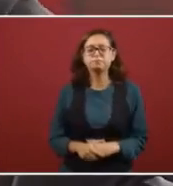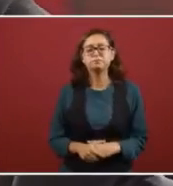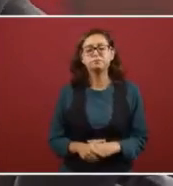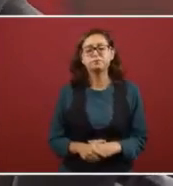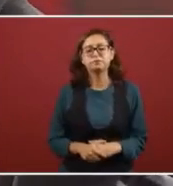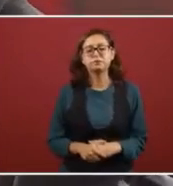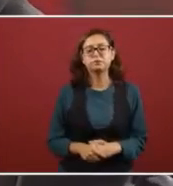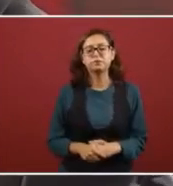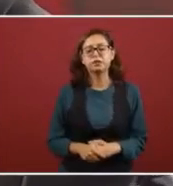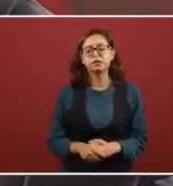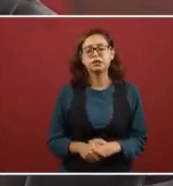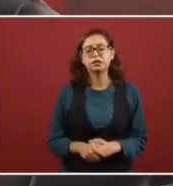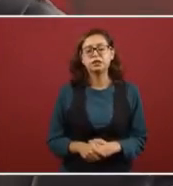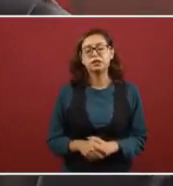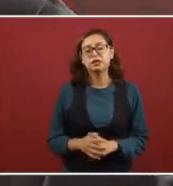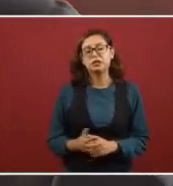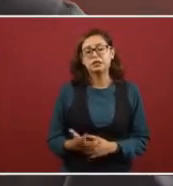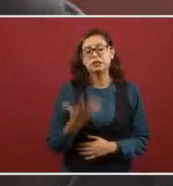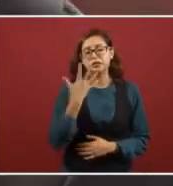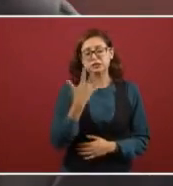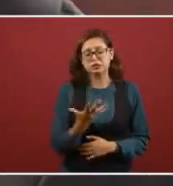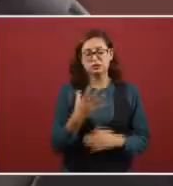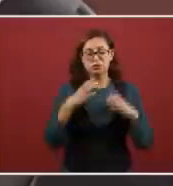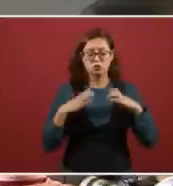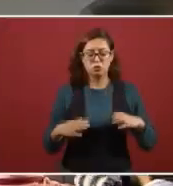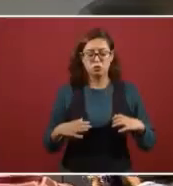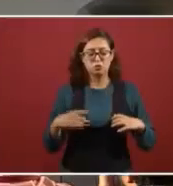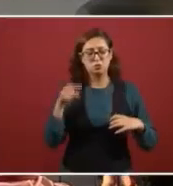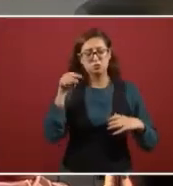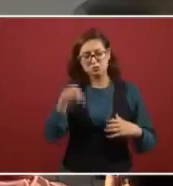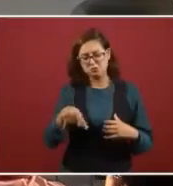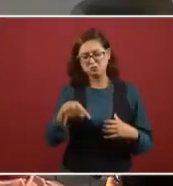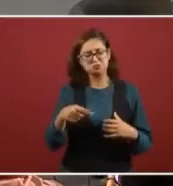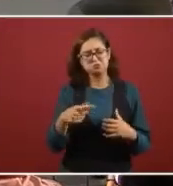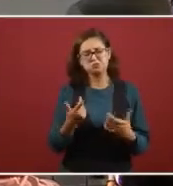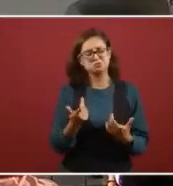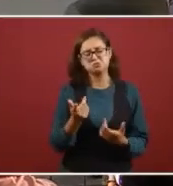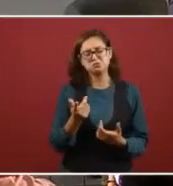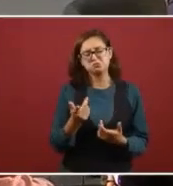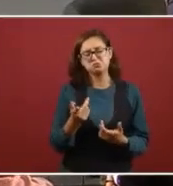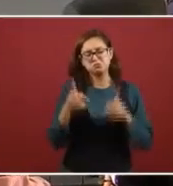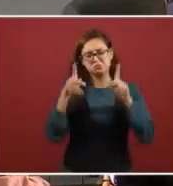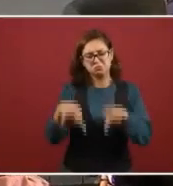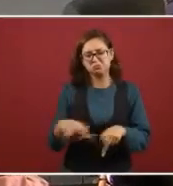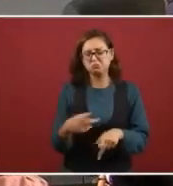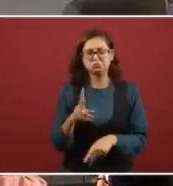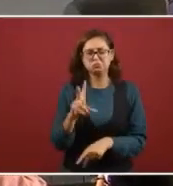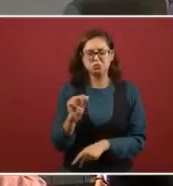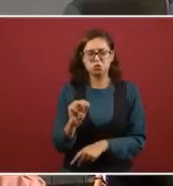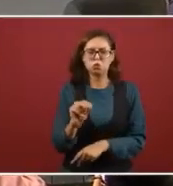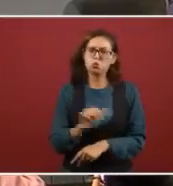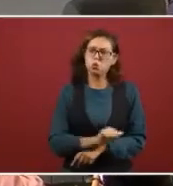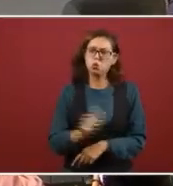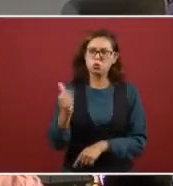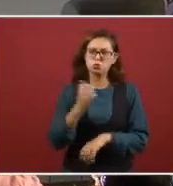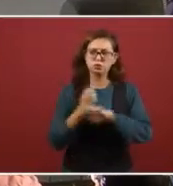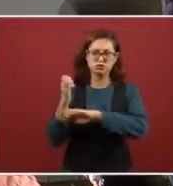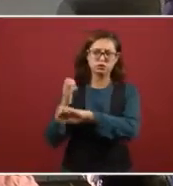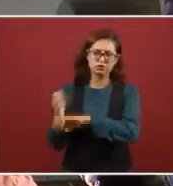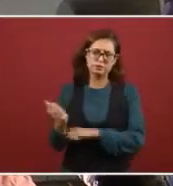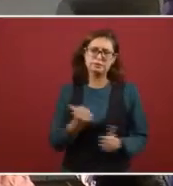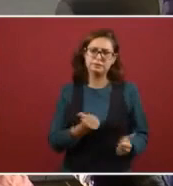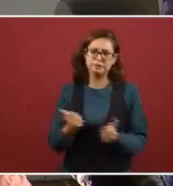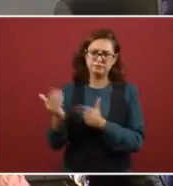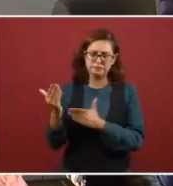5 will not stay in the city of Juarez, but in different, and 3 funerals